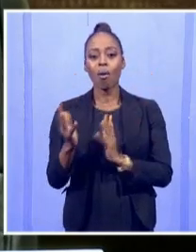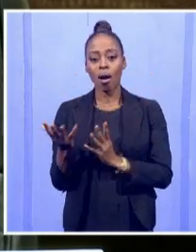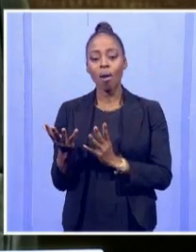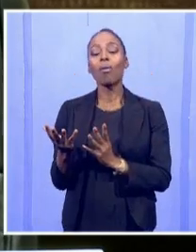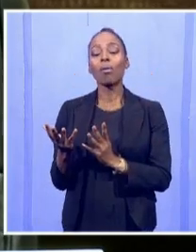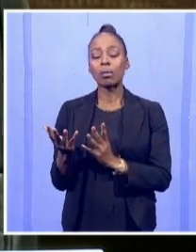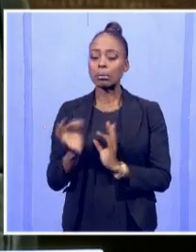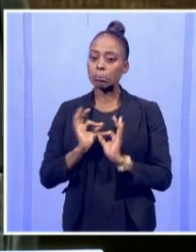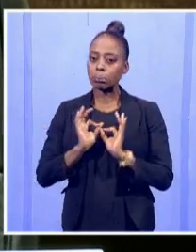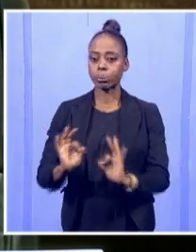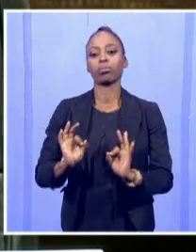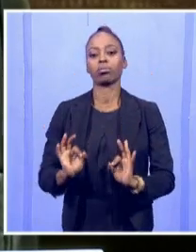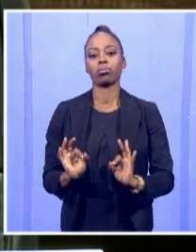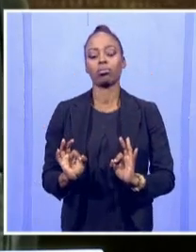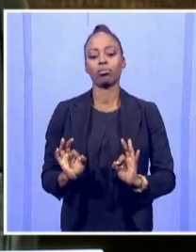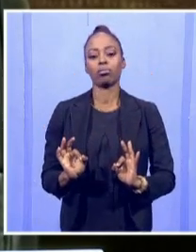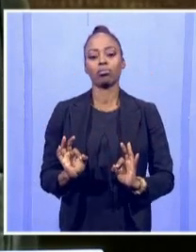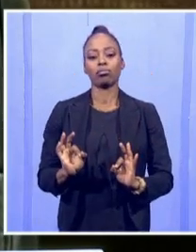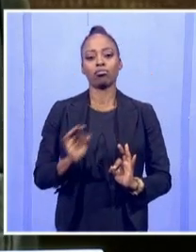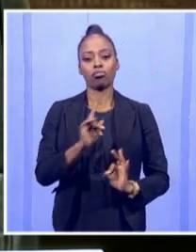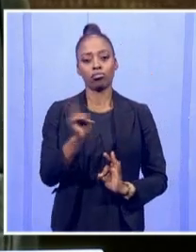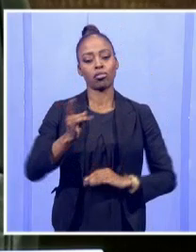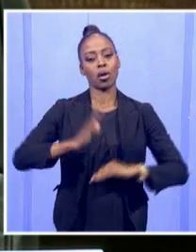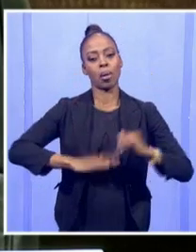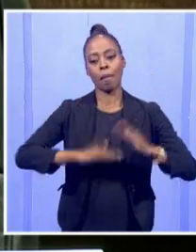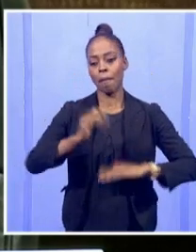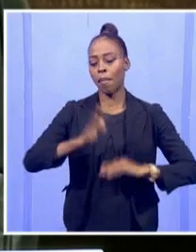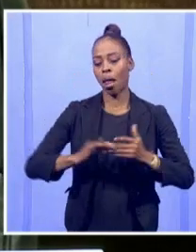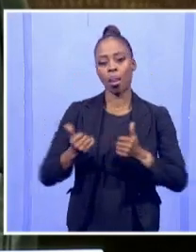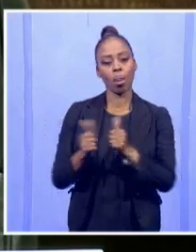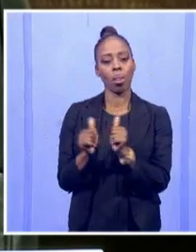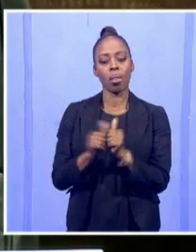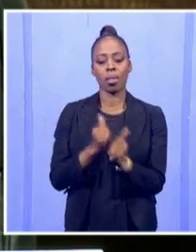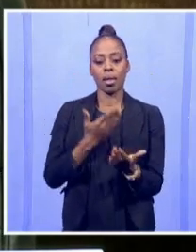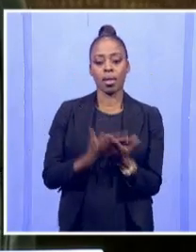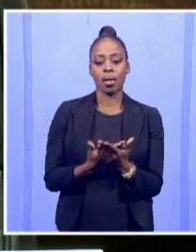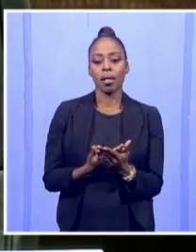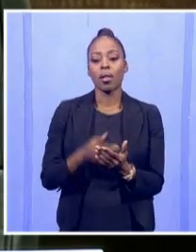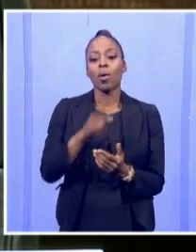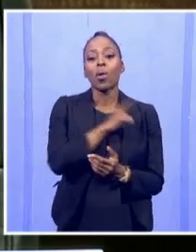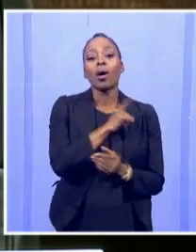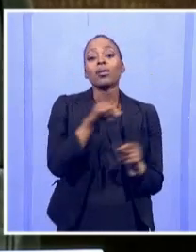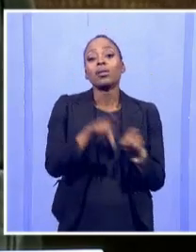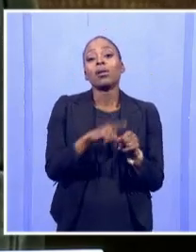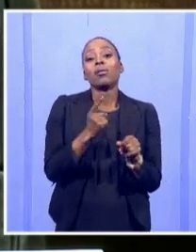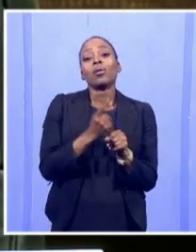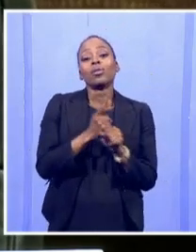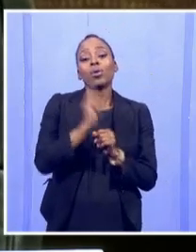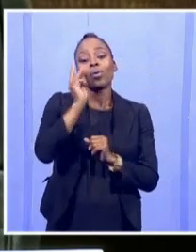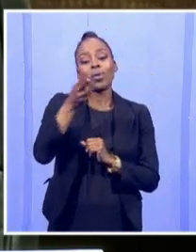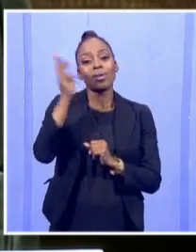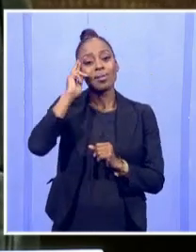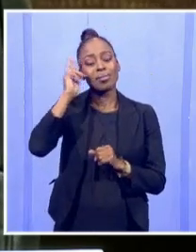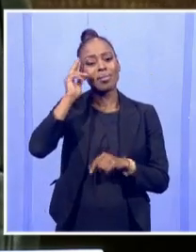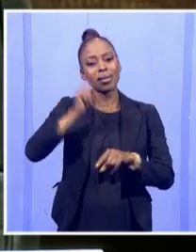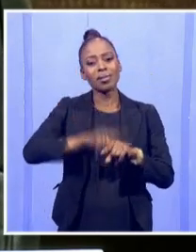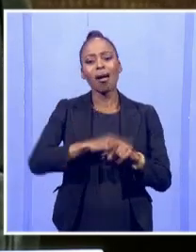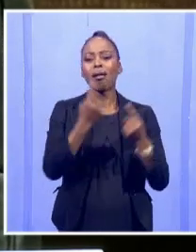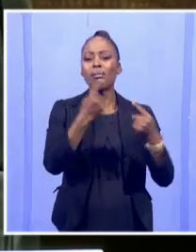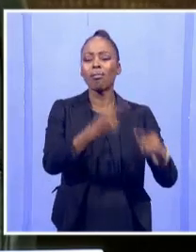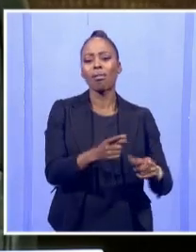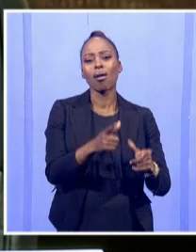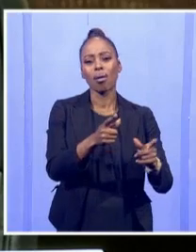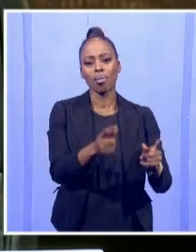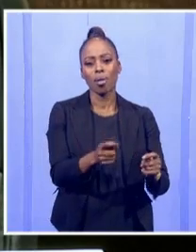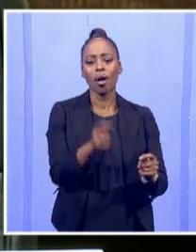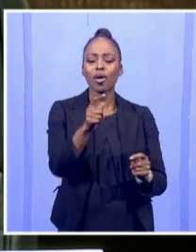really one that we can build greater partnerships. Excellency, you will recall when you were in Cape Town, you took